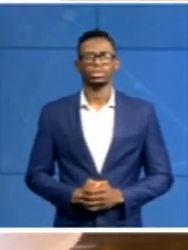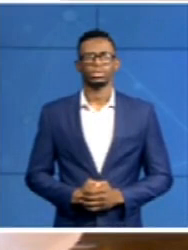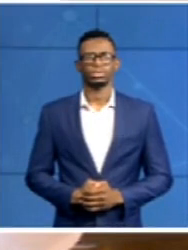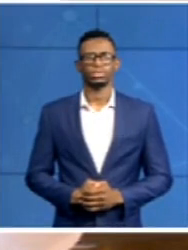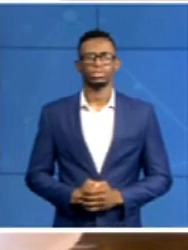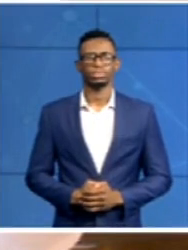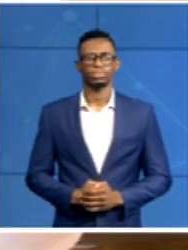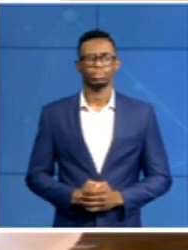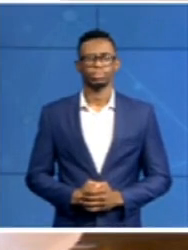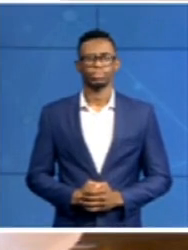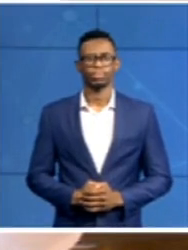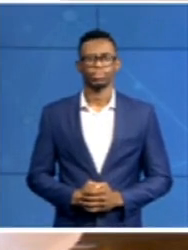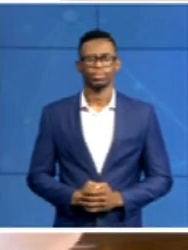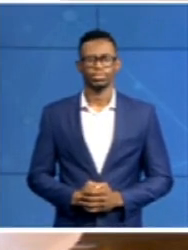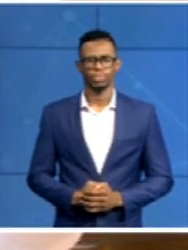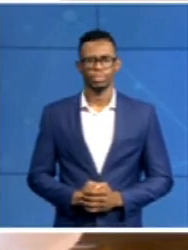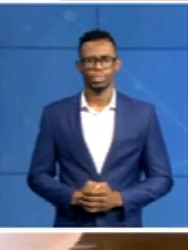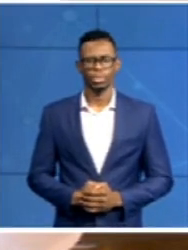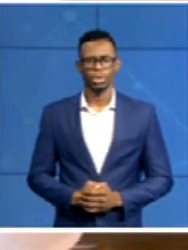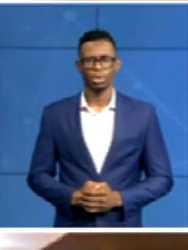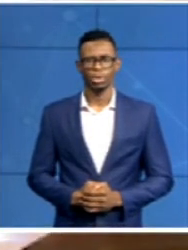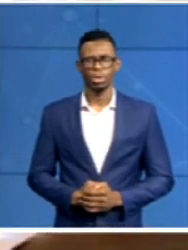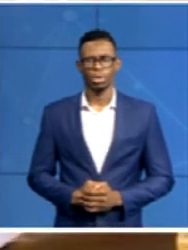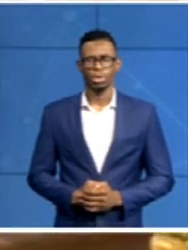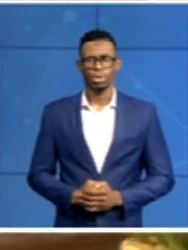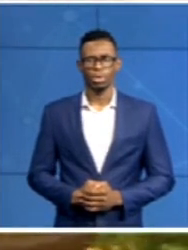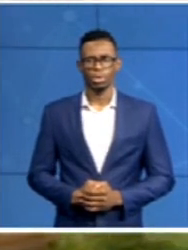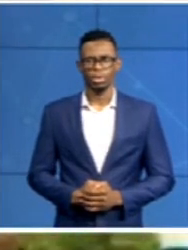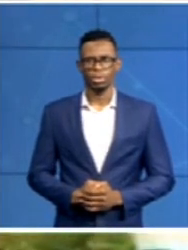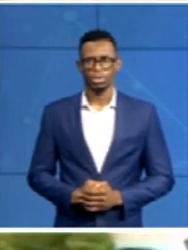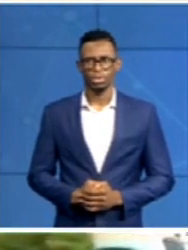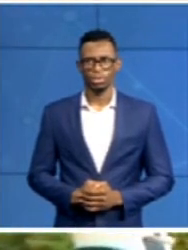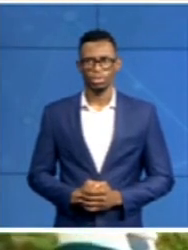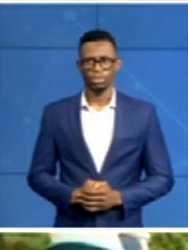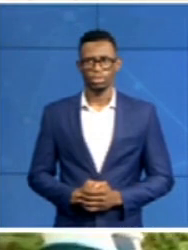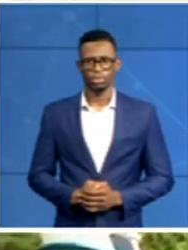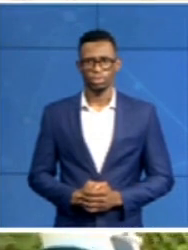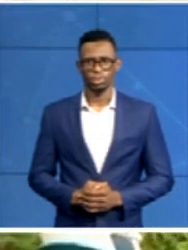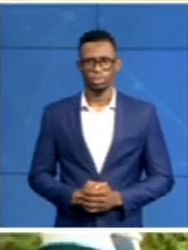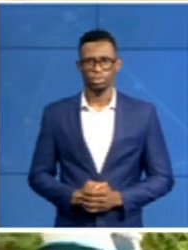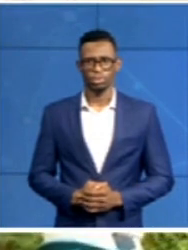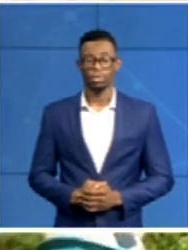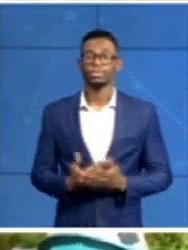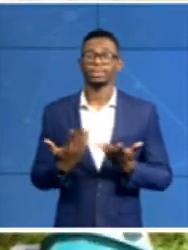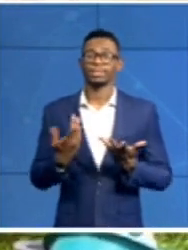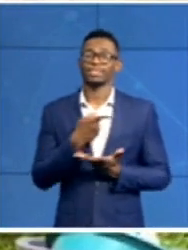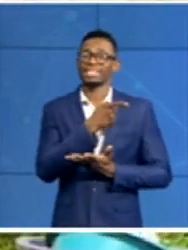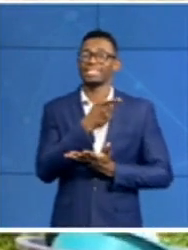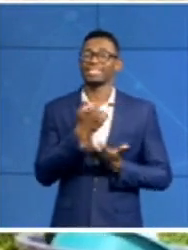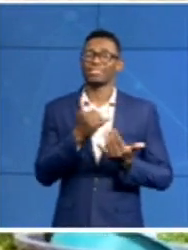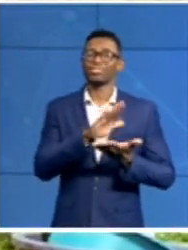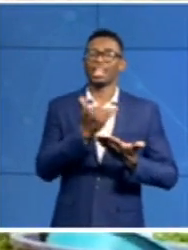service yazviwanisa ngawo ngapfasisa. Well, she's basically saying that she had no toilet at all,